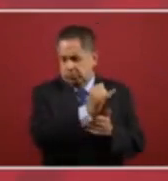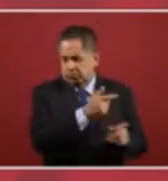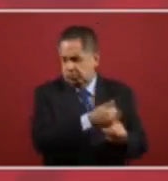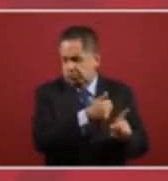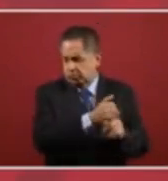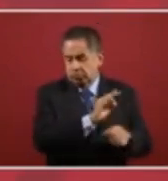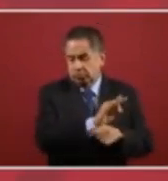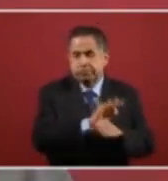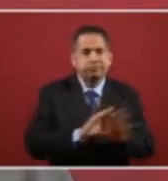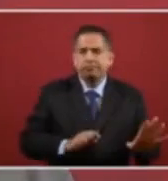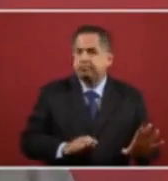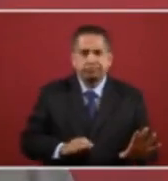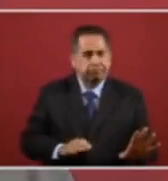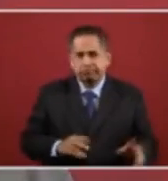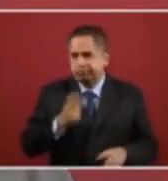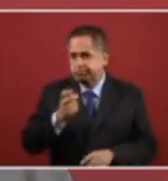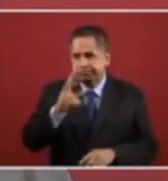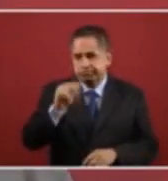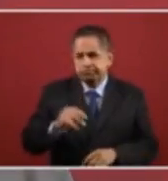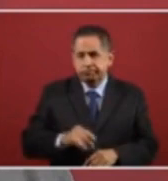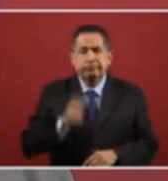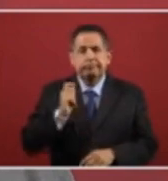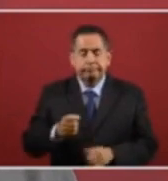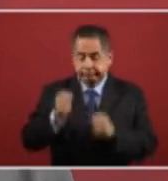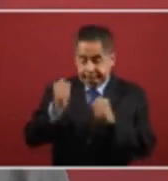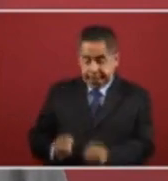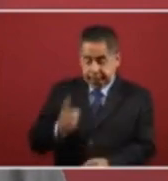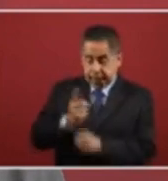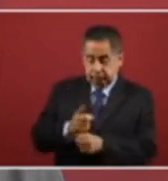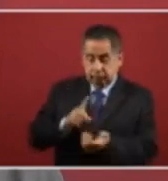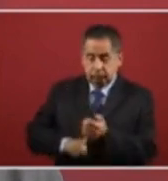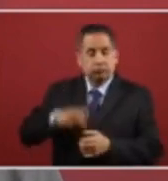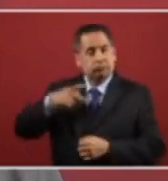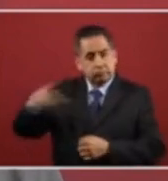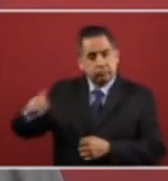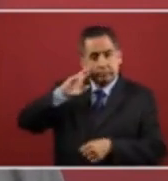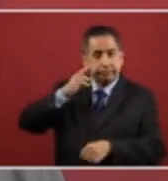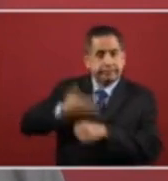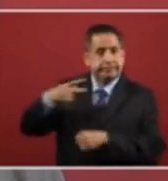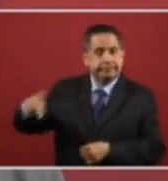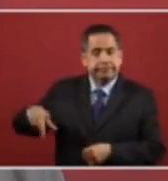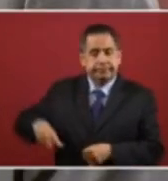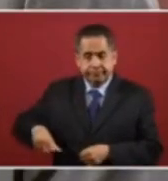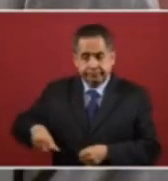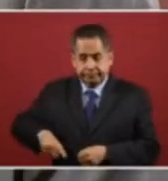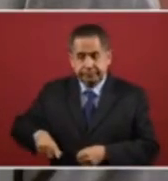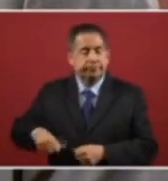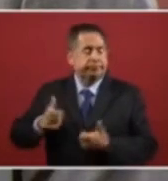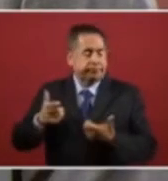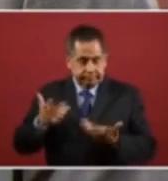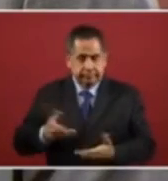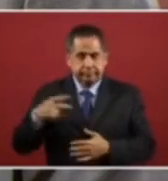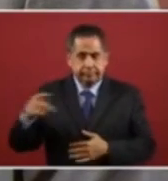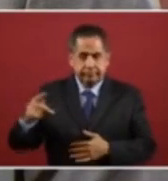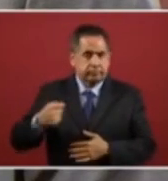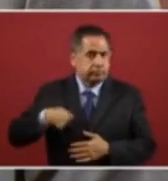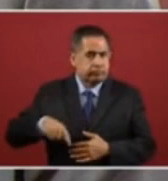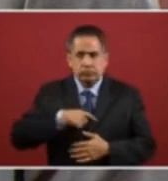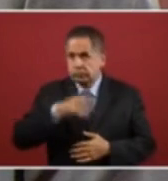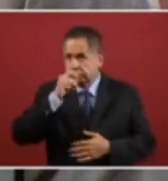was inappropriate, because public security has to be guaranteed by the state.